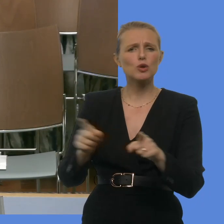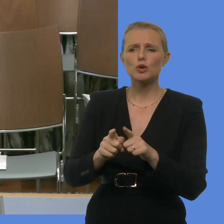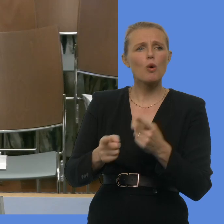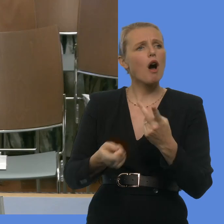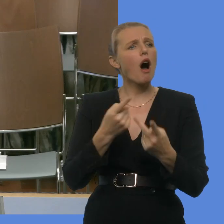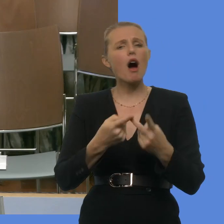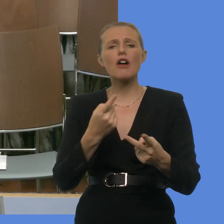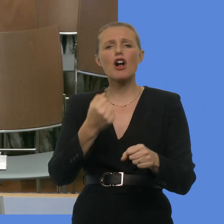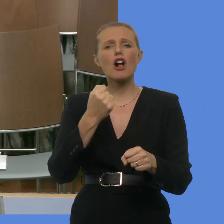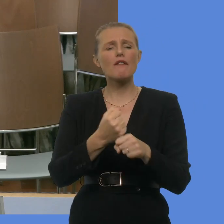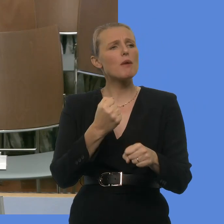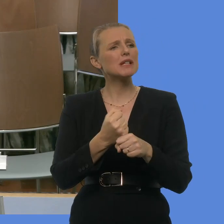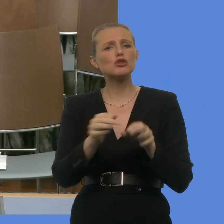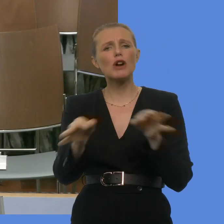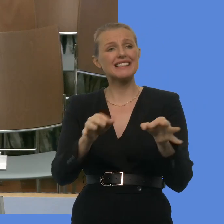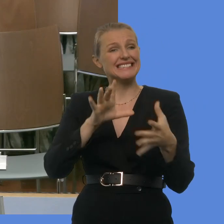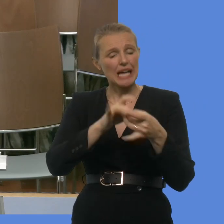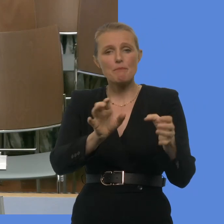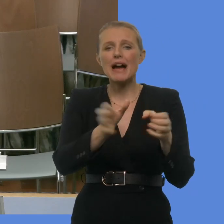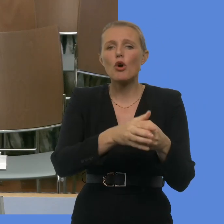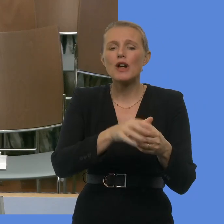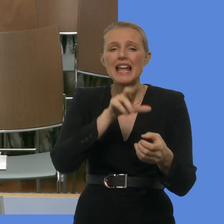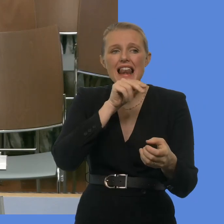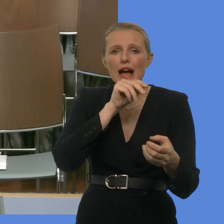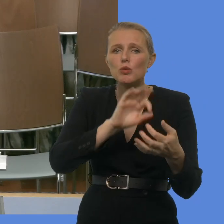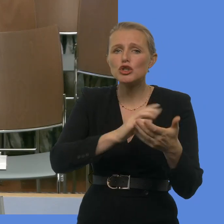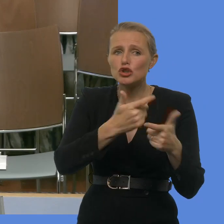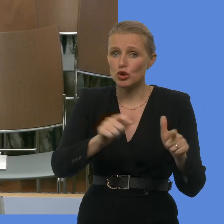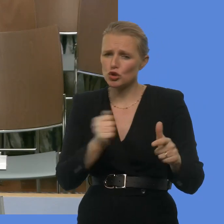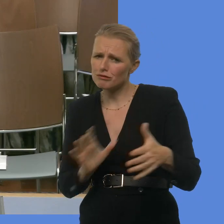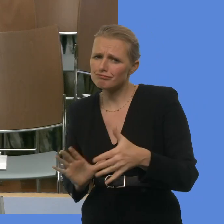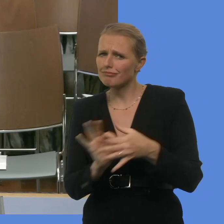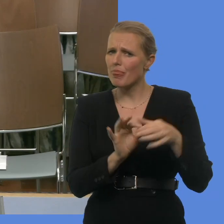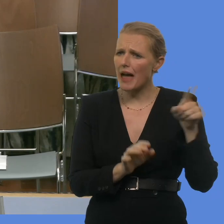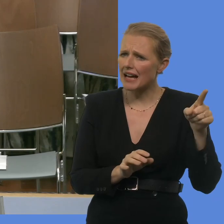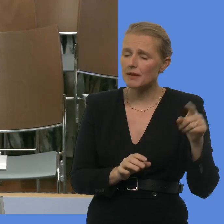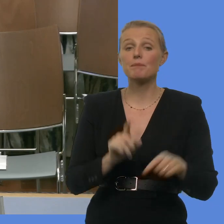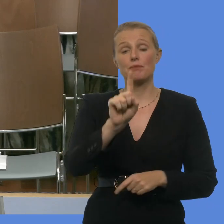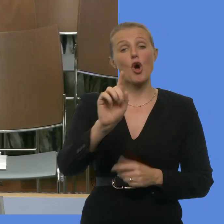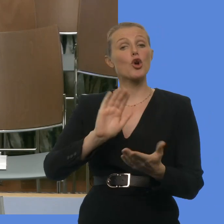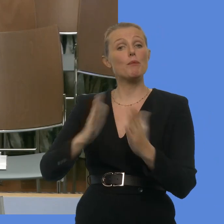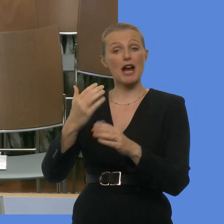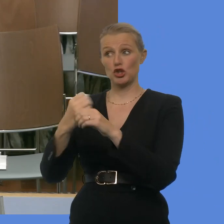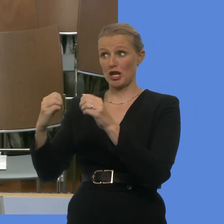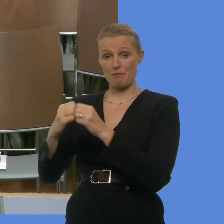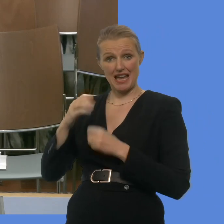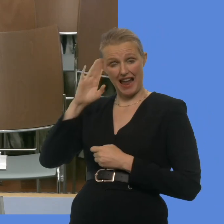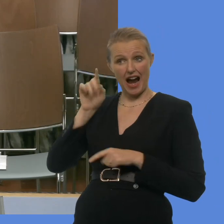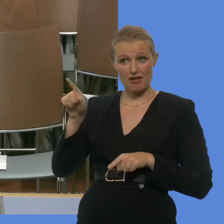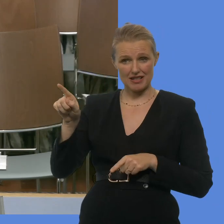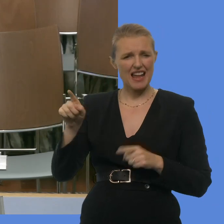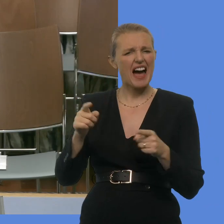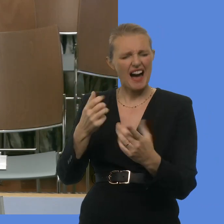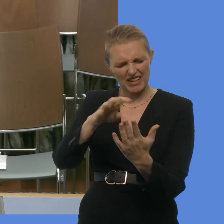strategies on minority languages. So in terms of comparisons with GB in Ireland, which you'll find a comparative